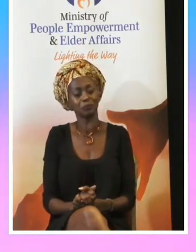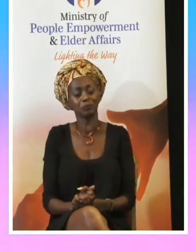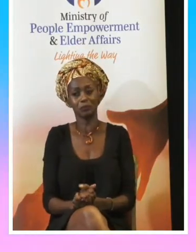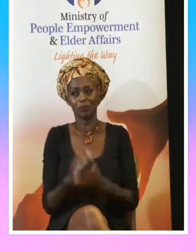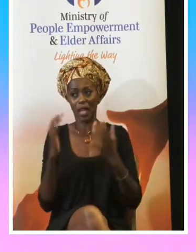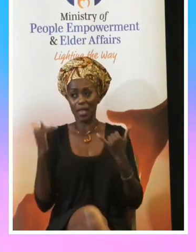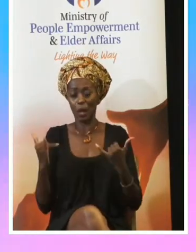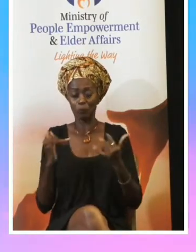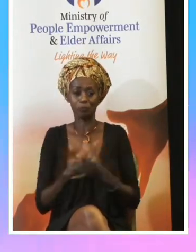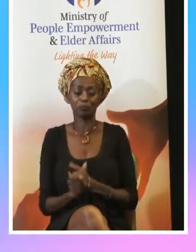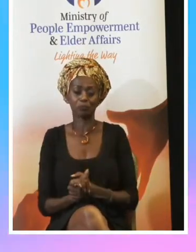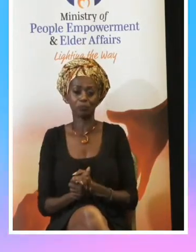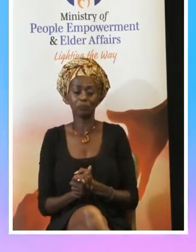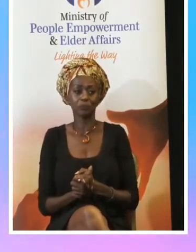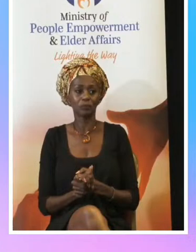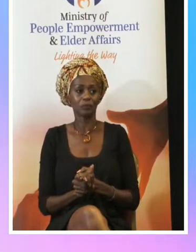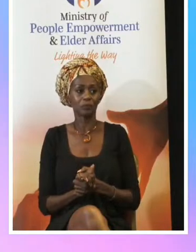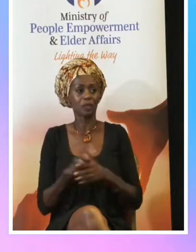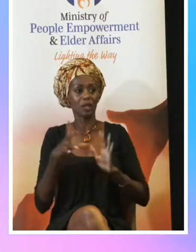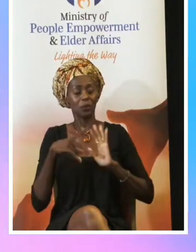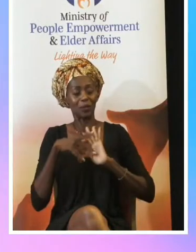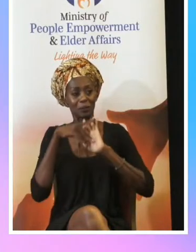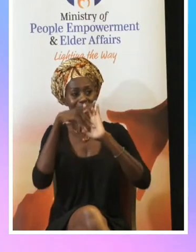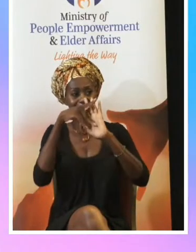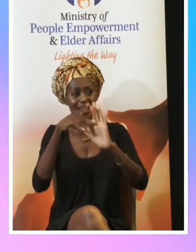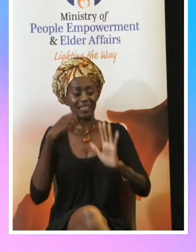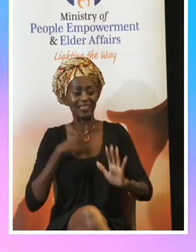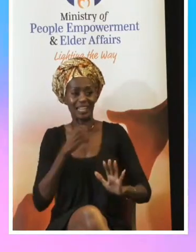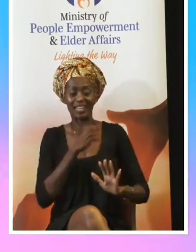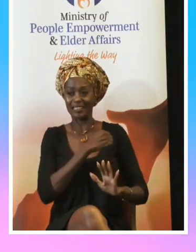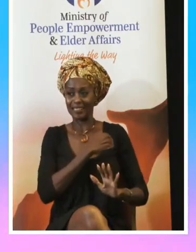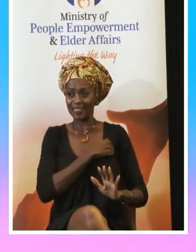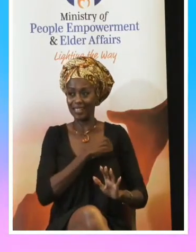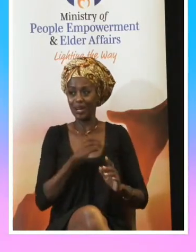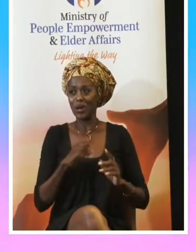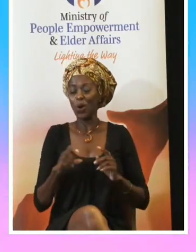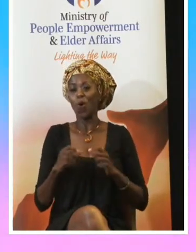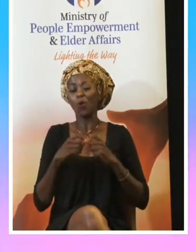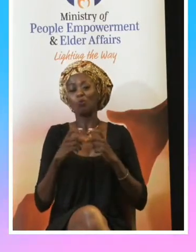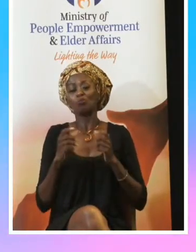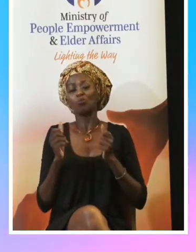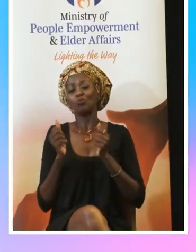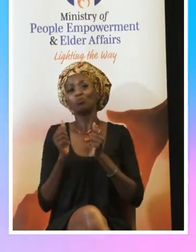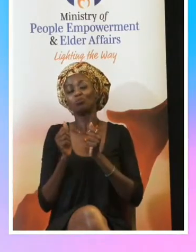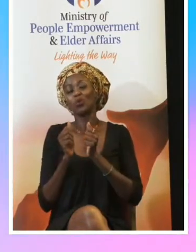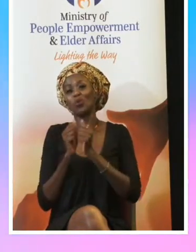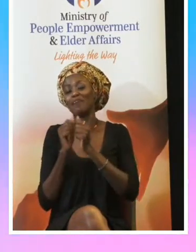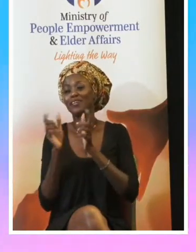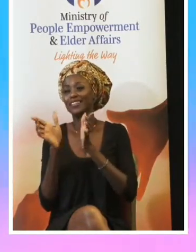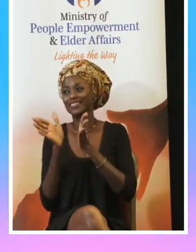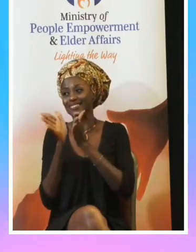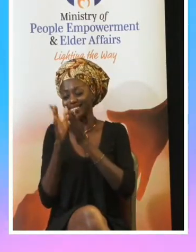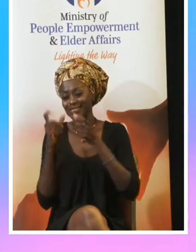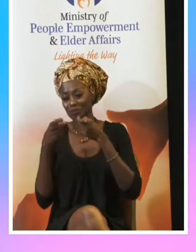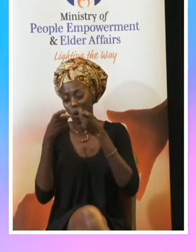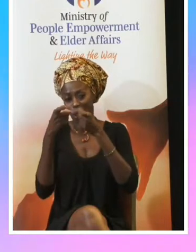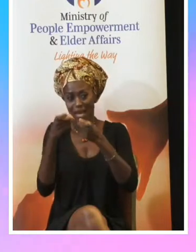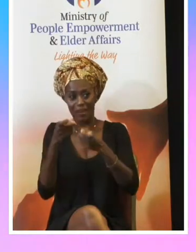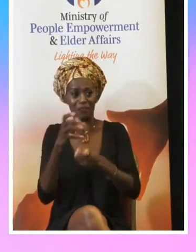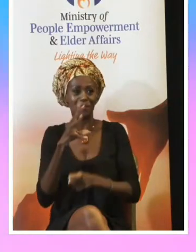this time, we want to present the senator with a token of our appreciation, Ms. Codrington